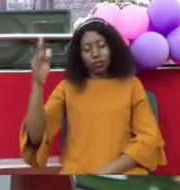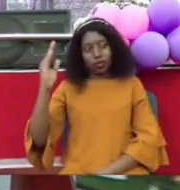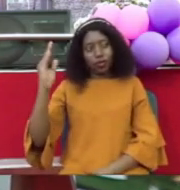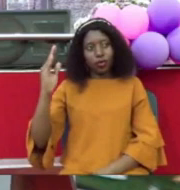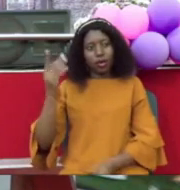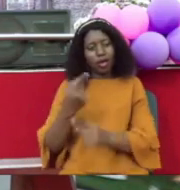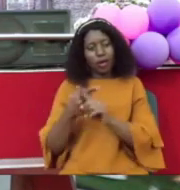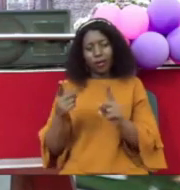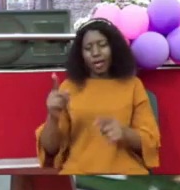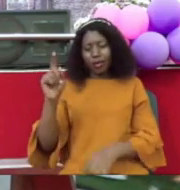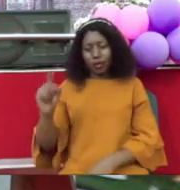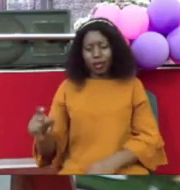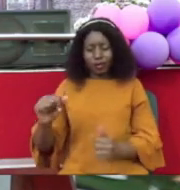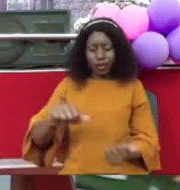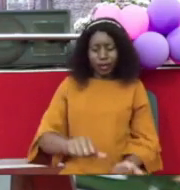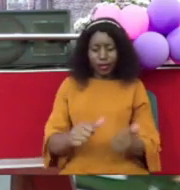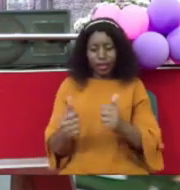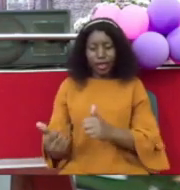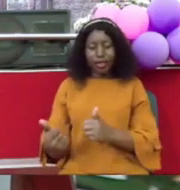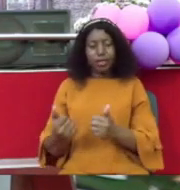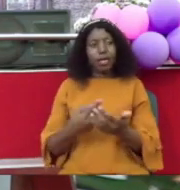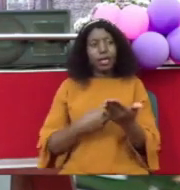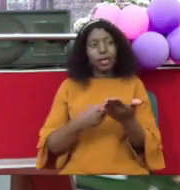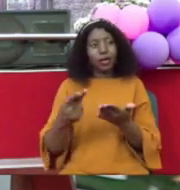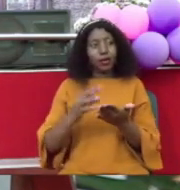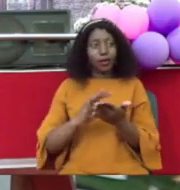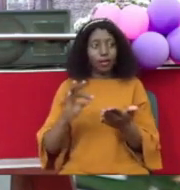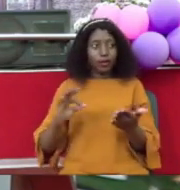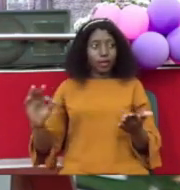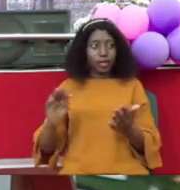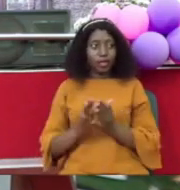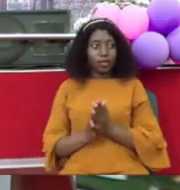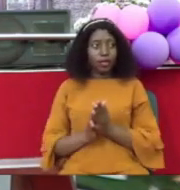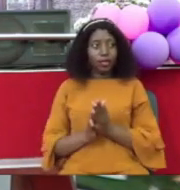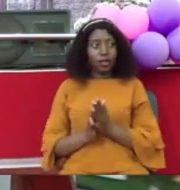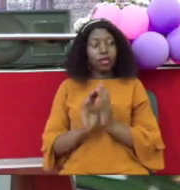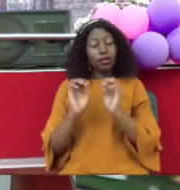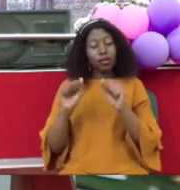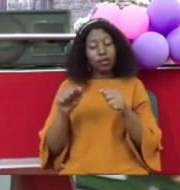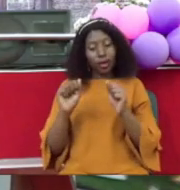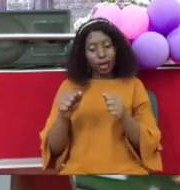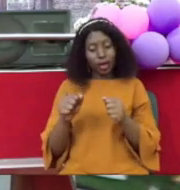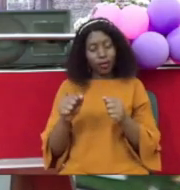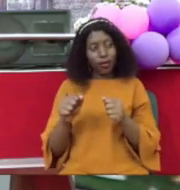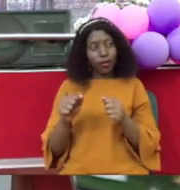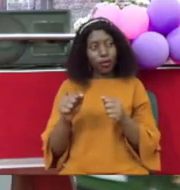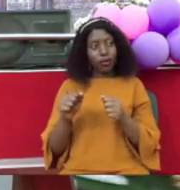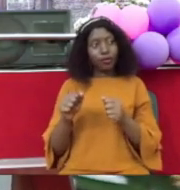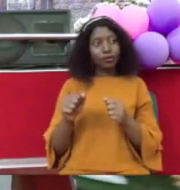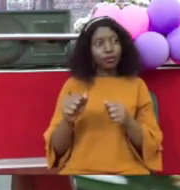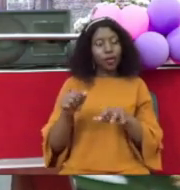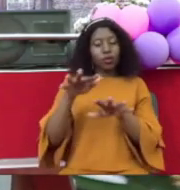be baptized in the Holy Spirit. Lakini lazima ubatizwe katika Roho Mtakatifu. So that you can be able to flow ili in the Spirit of